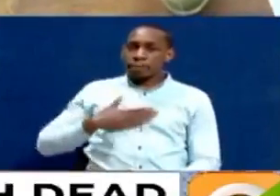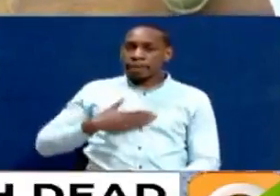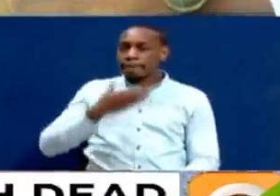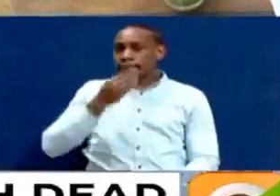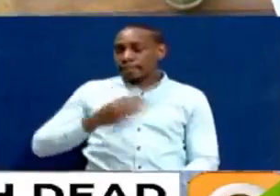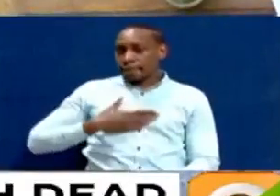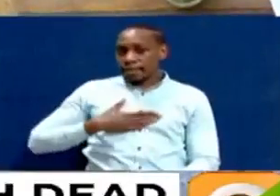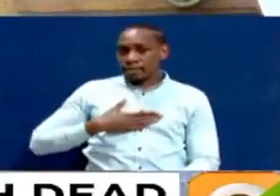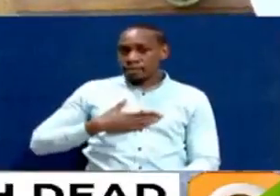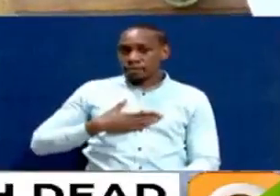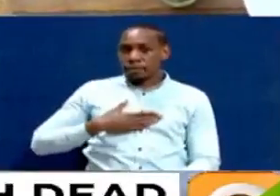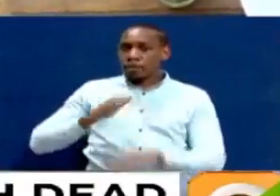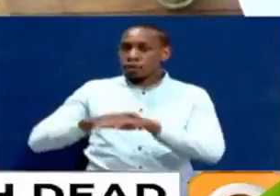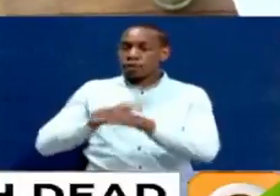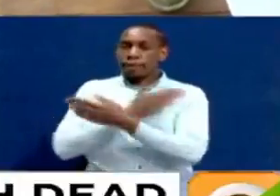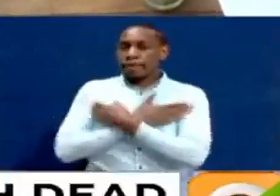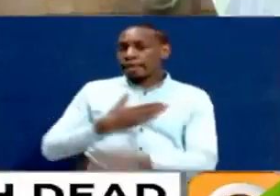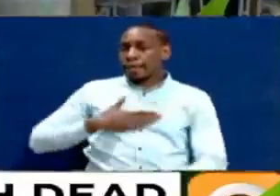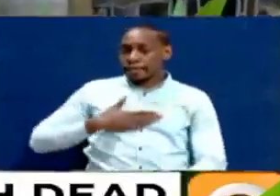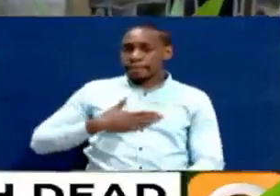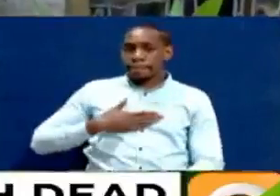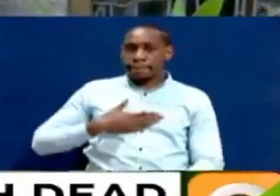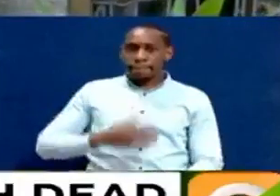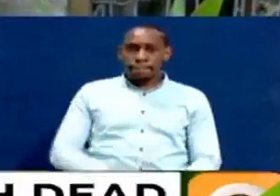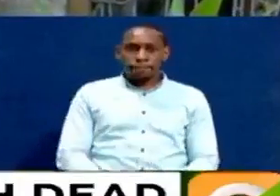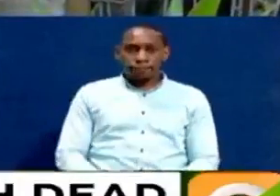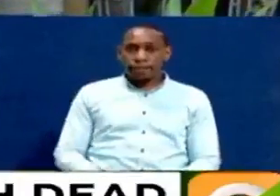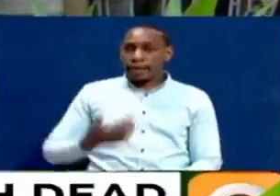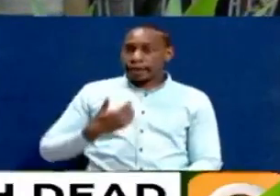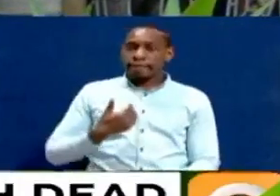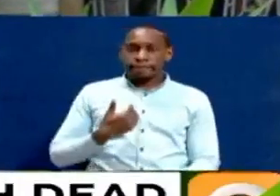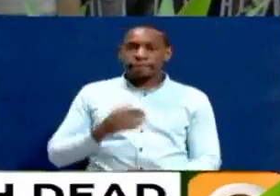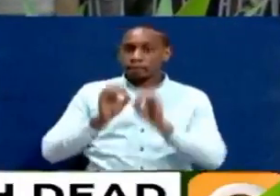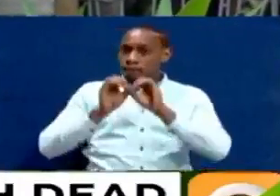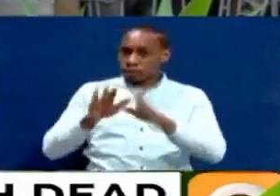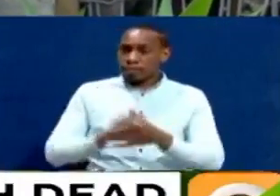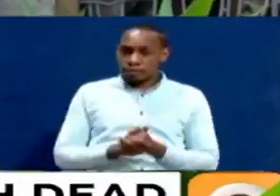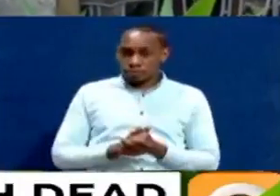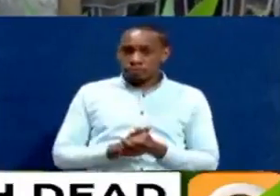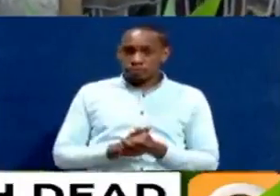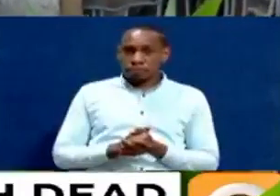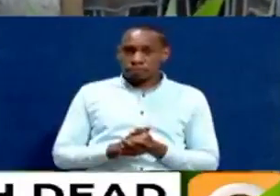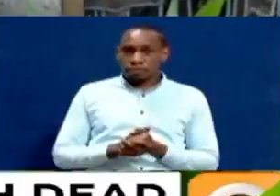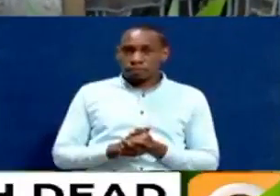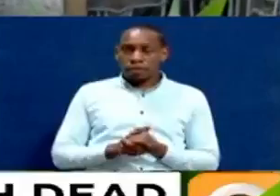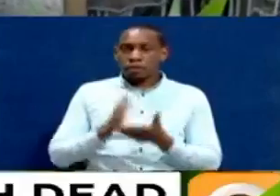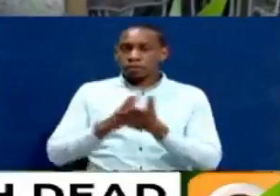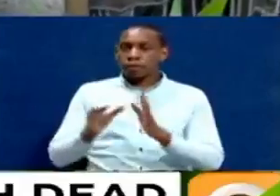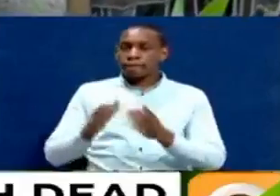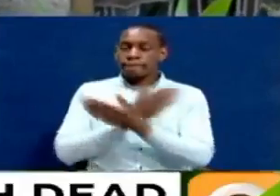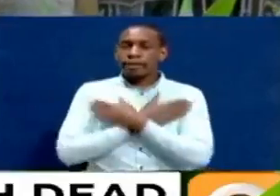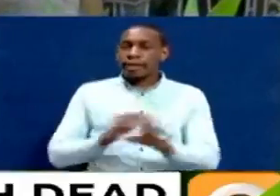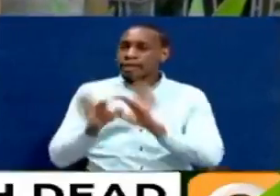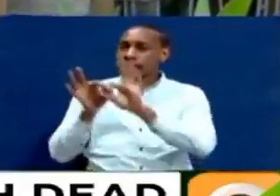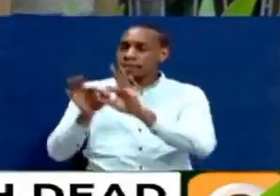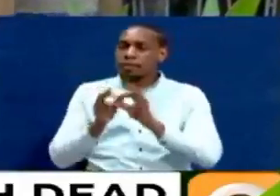father, my good friend. I've lost a very close friend.